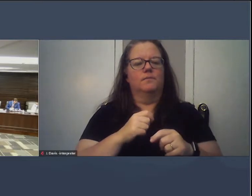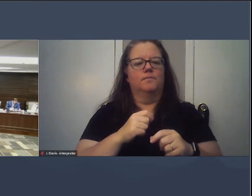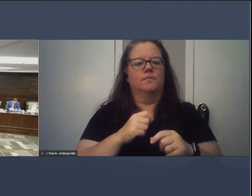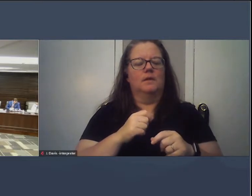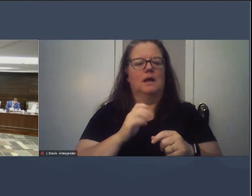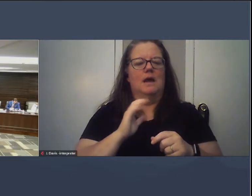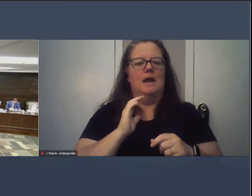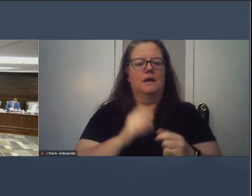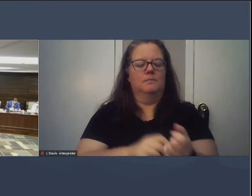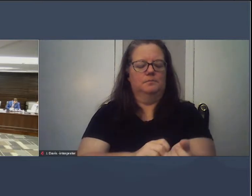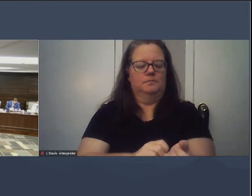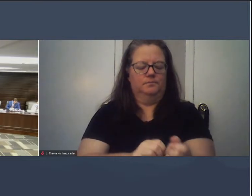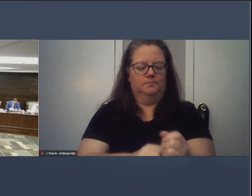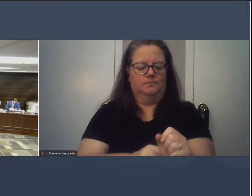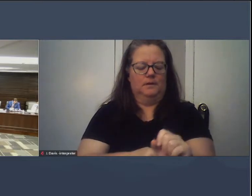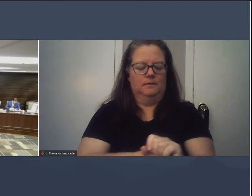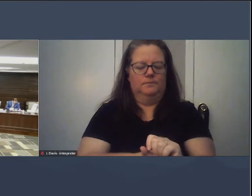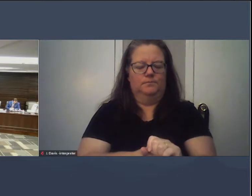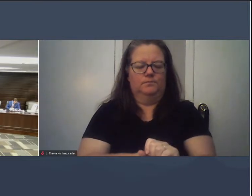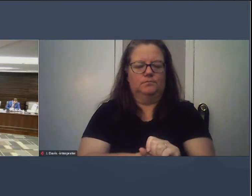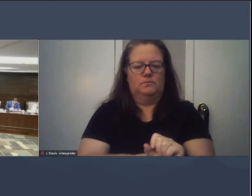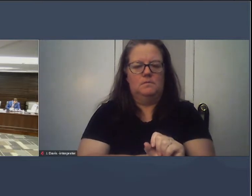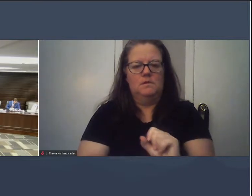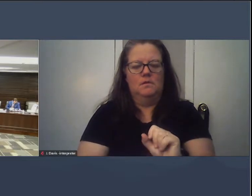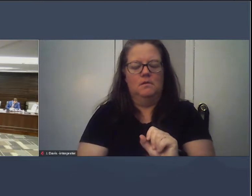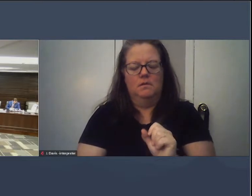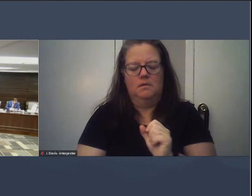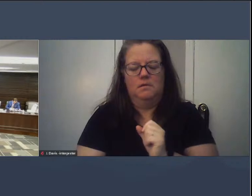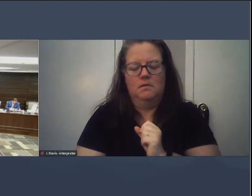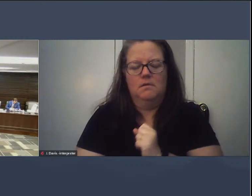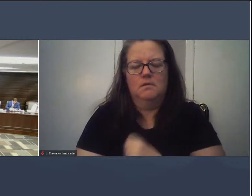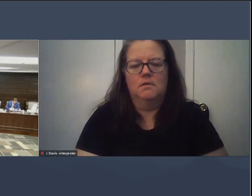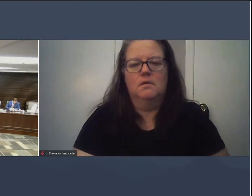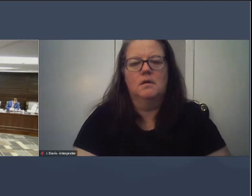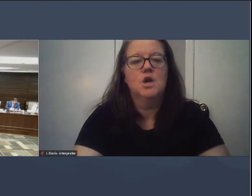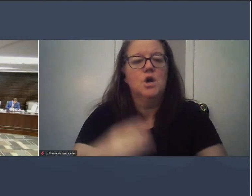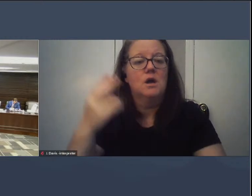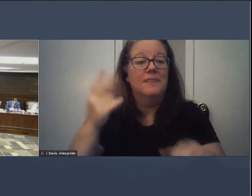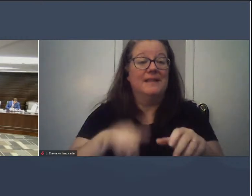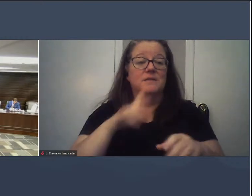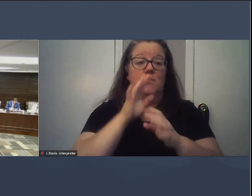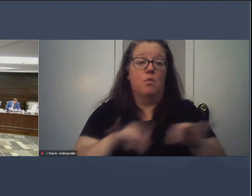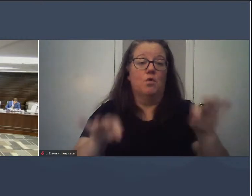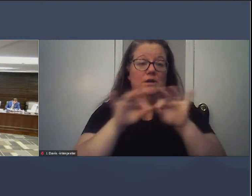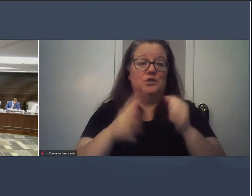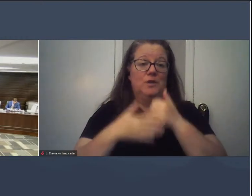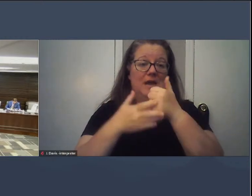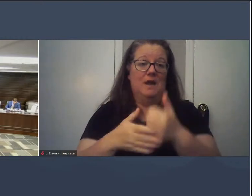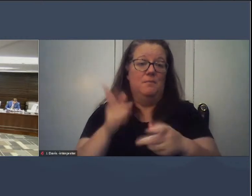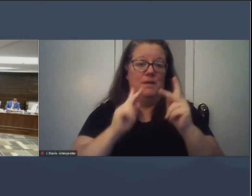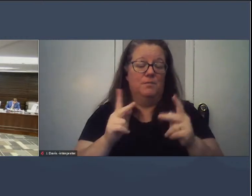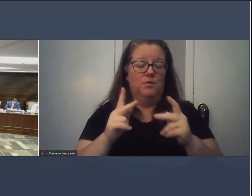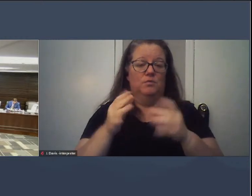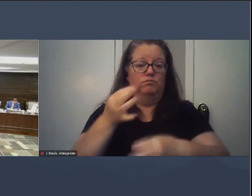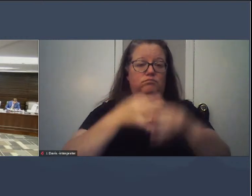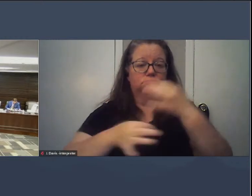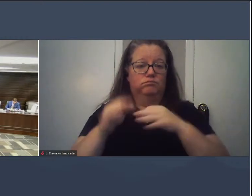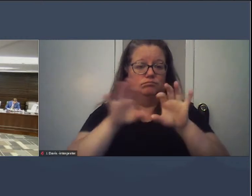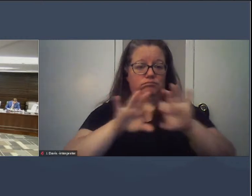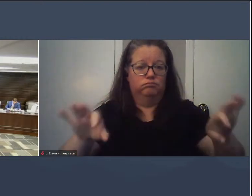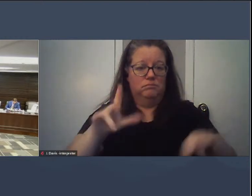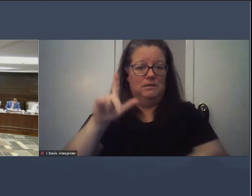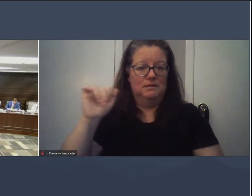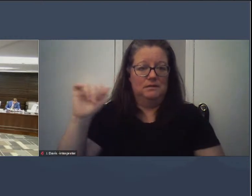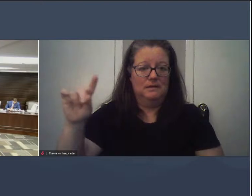really important, using those dollars to get the lead pipes at those homes. Okay, Councilman Morgan.